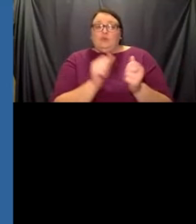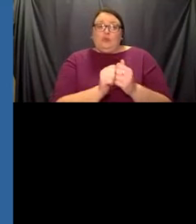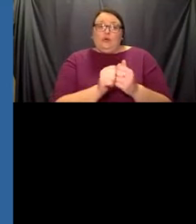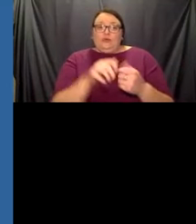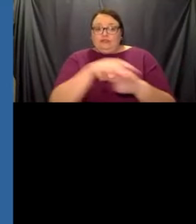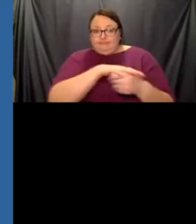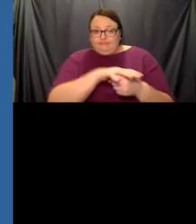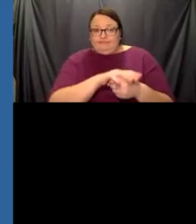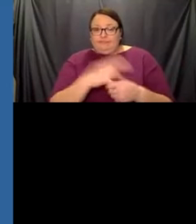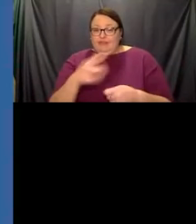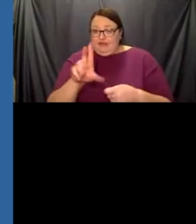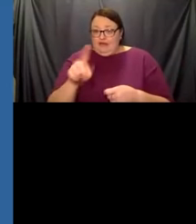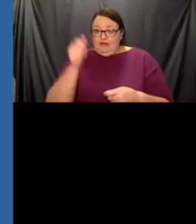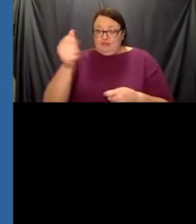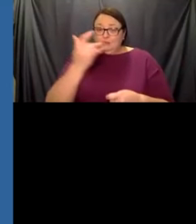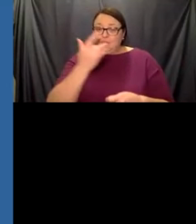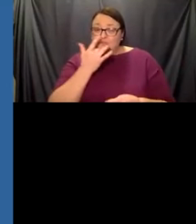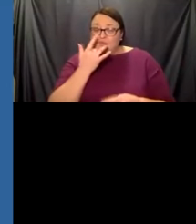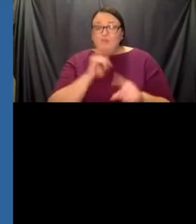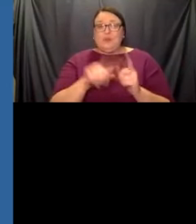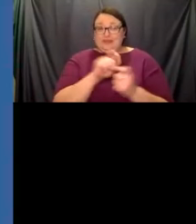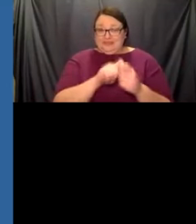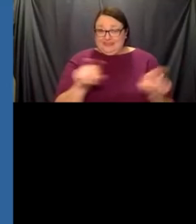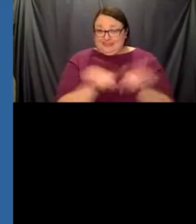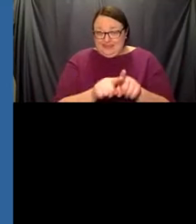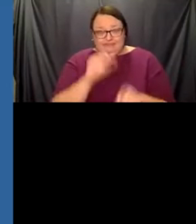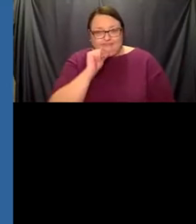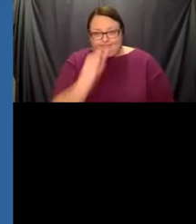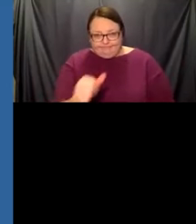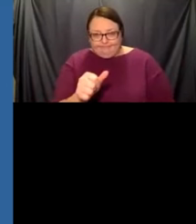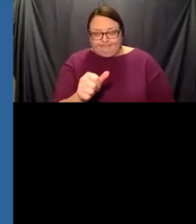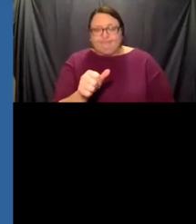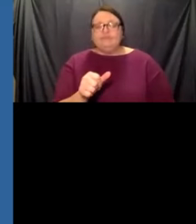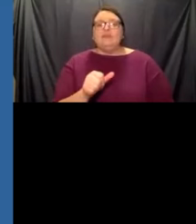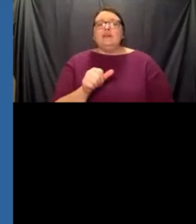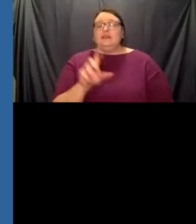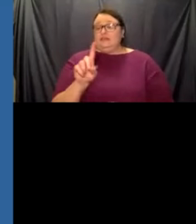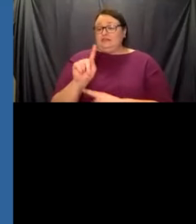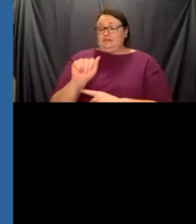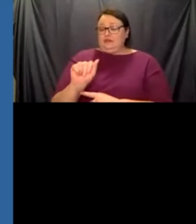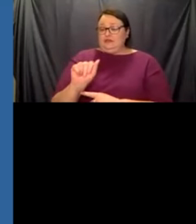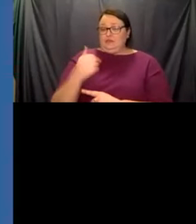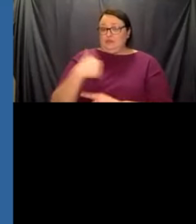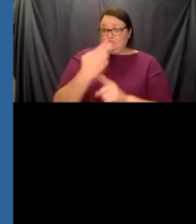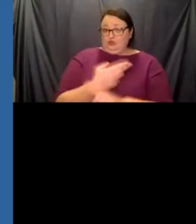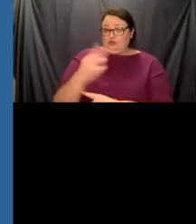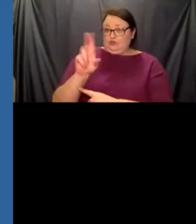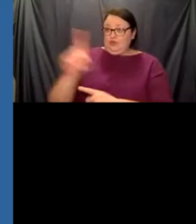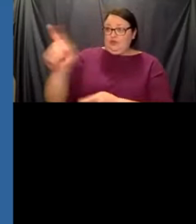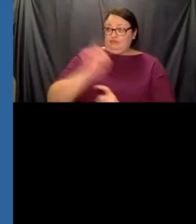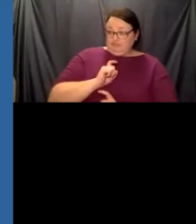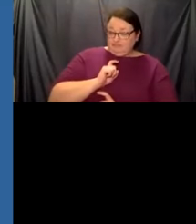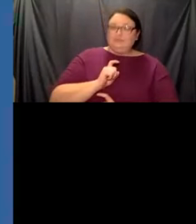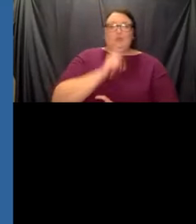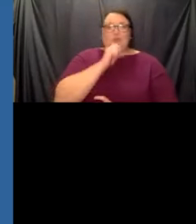But it's not quite the same. However, the data that we were using that HUD has provided is quite old,